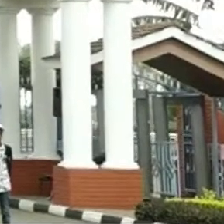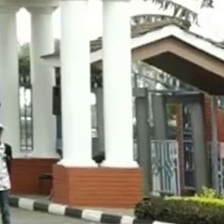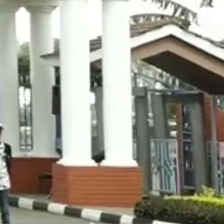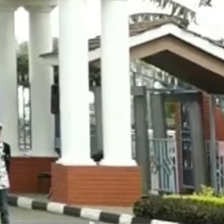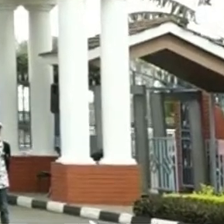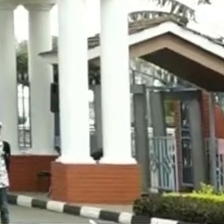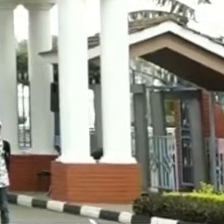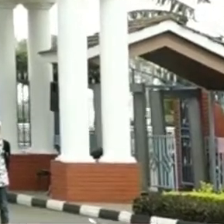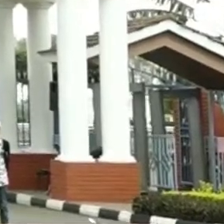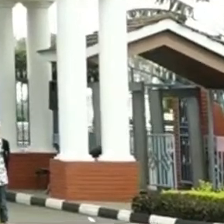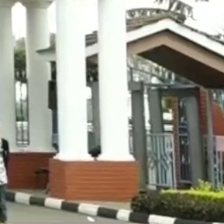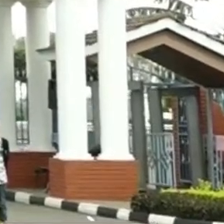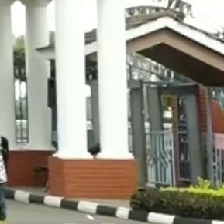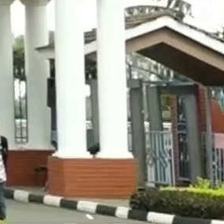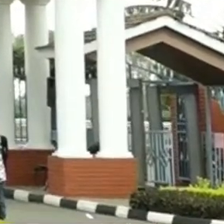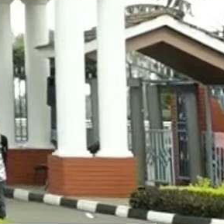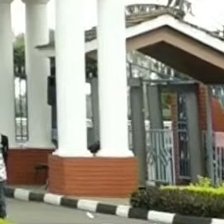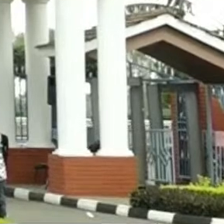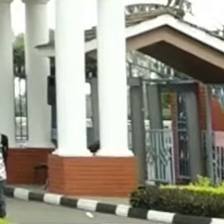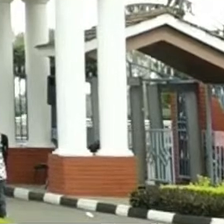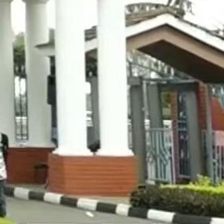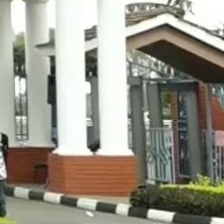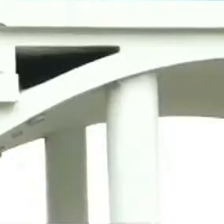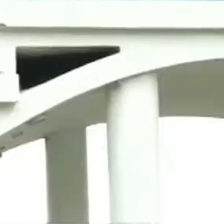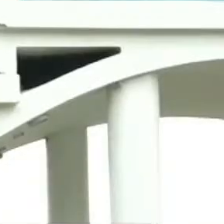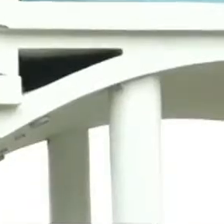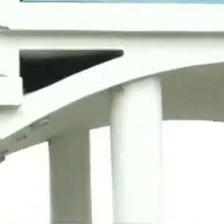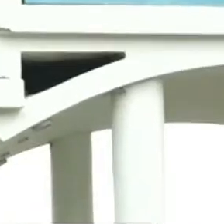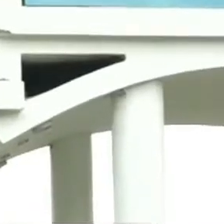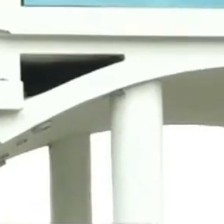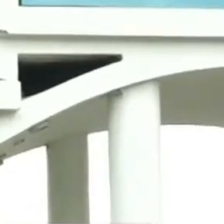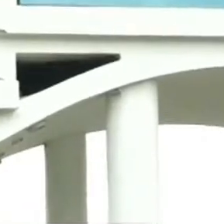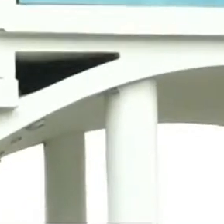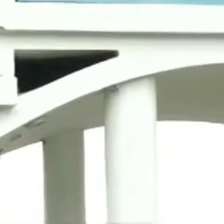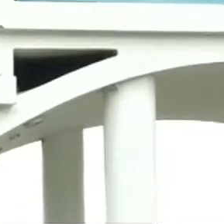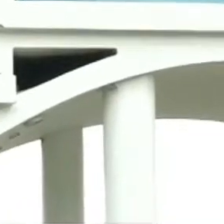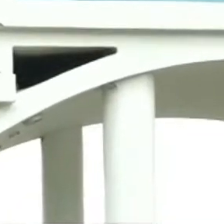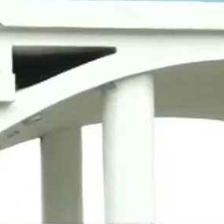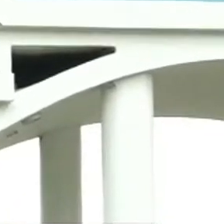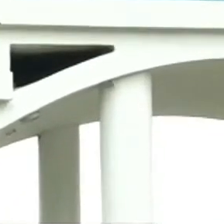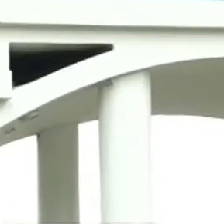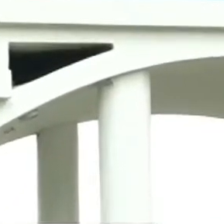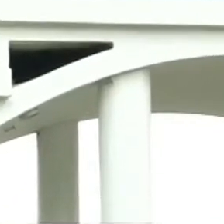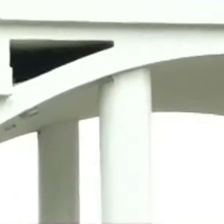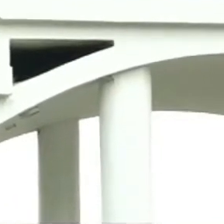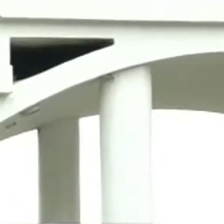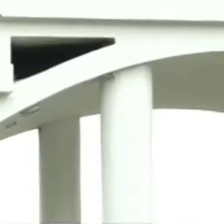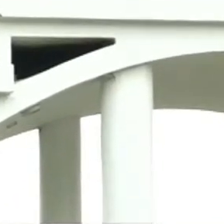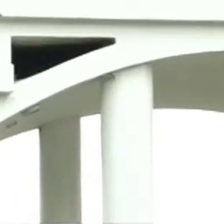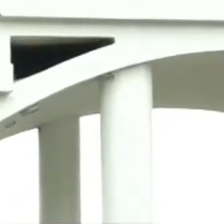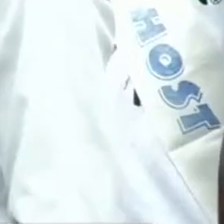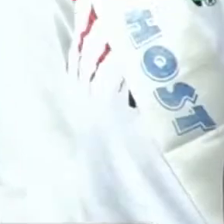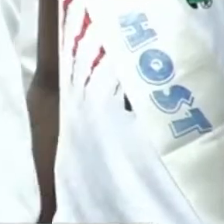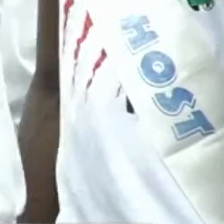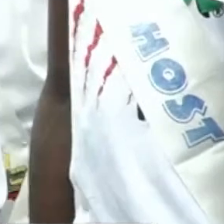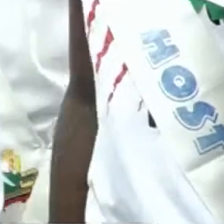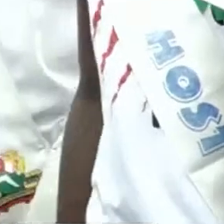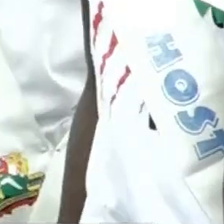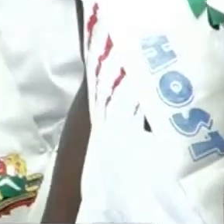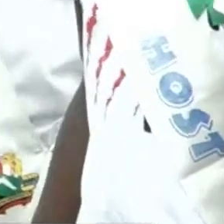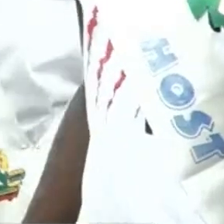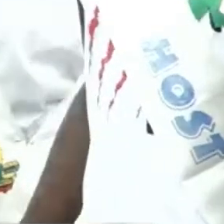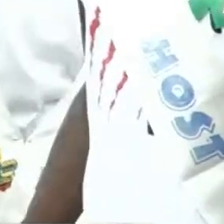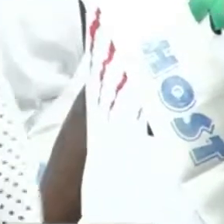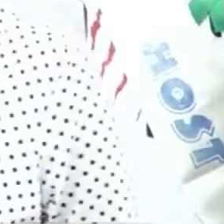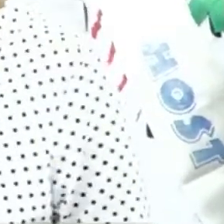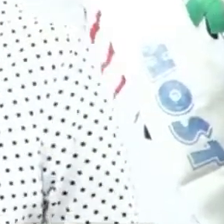In honor of the Mental Health Awareness Month, Kenyatta University, through various collaborating departments, has planned a range of activities